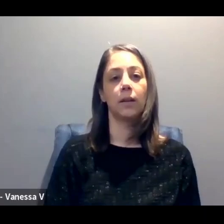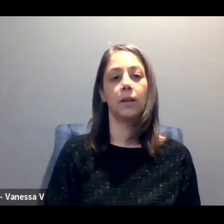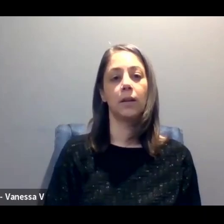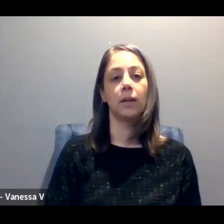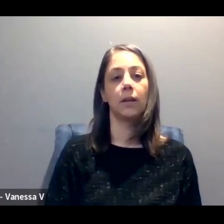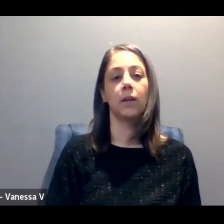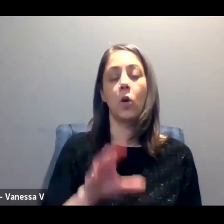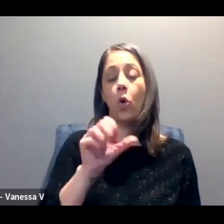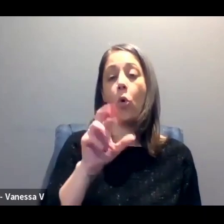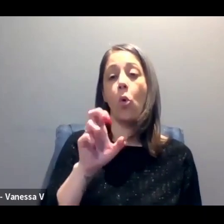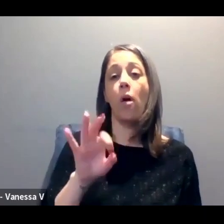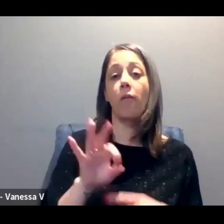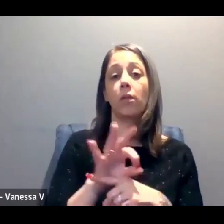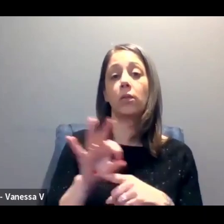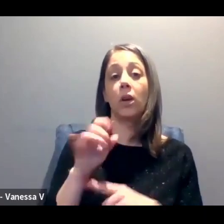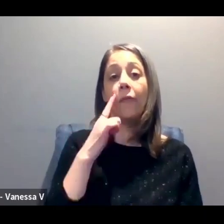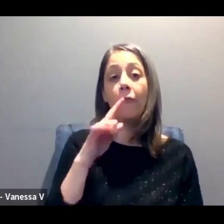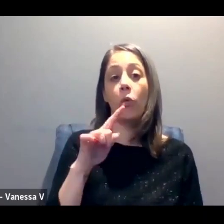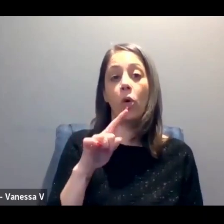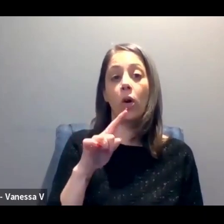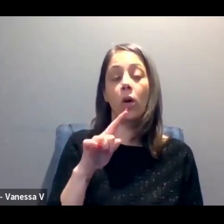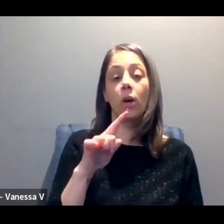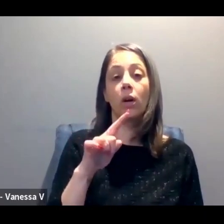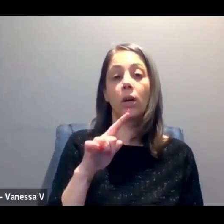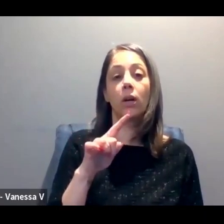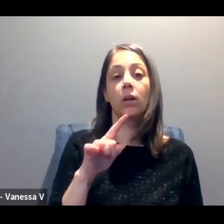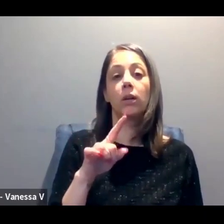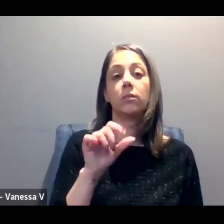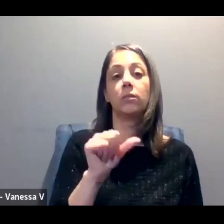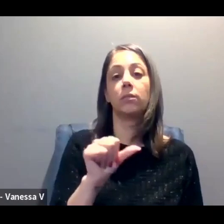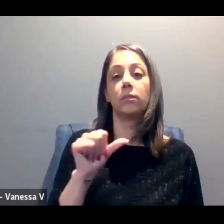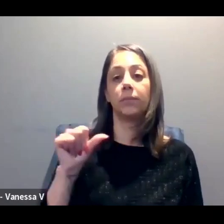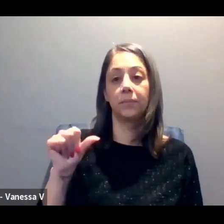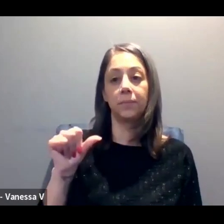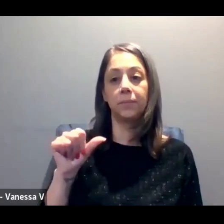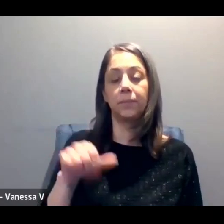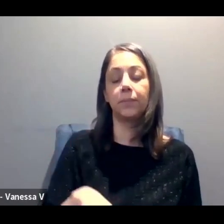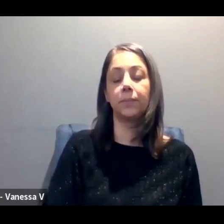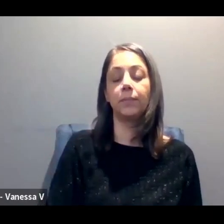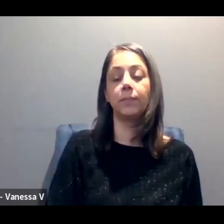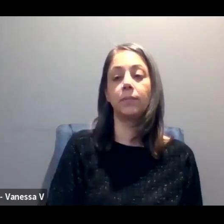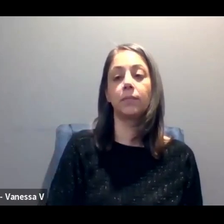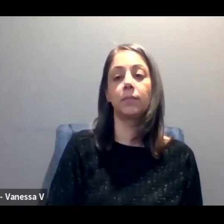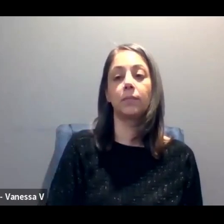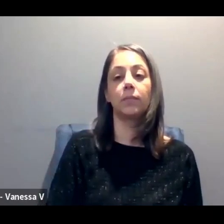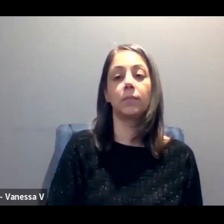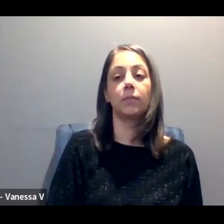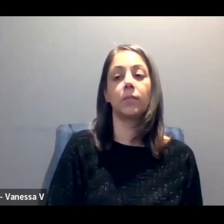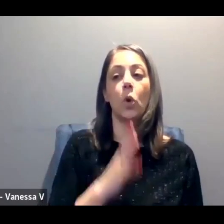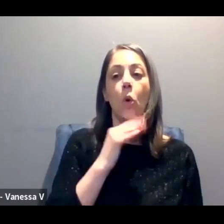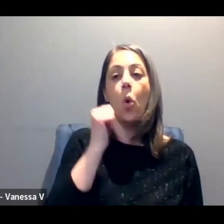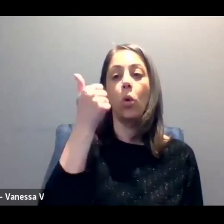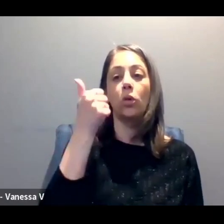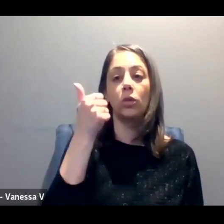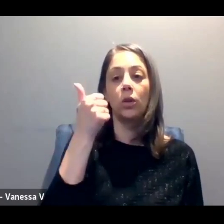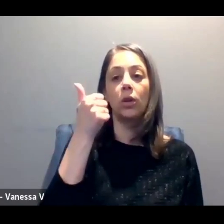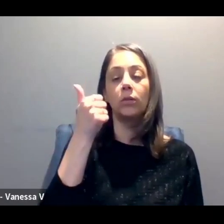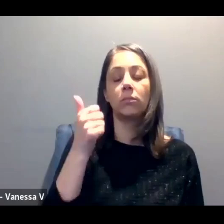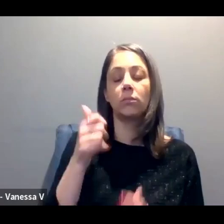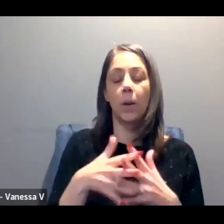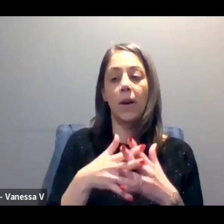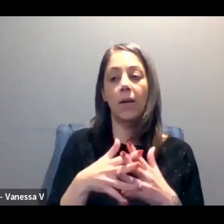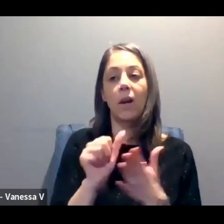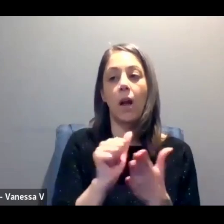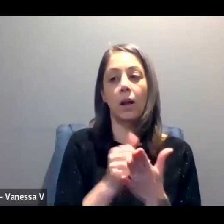Core functions of the agencies on aging are funneling the Older Americans Act dollars that are